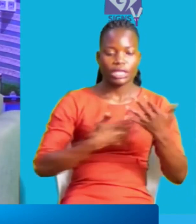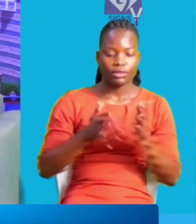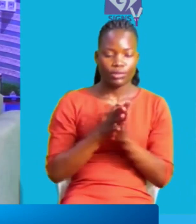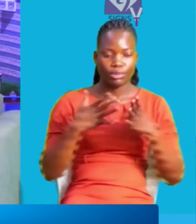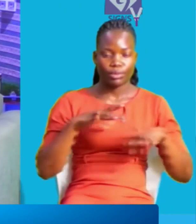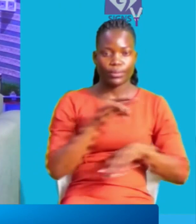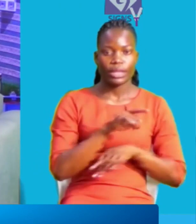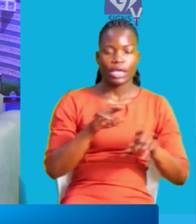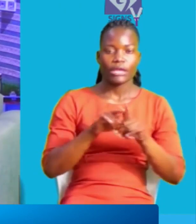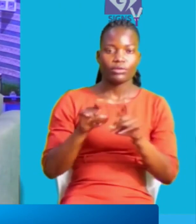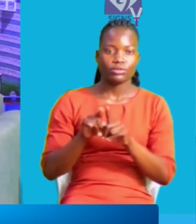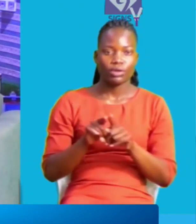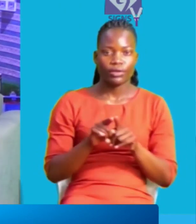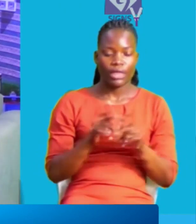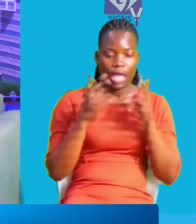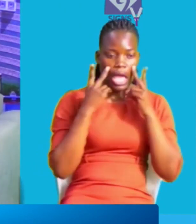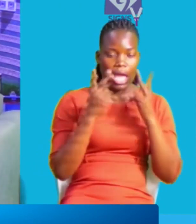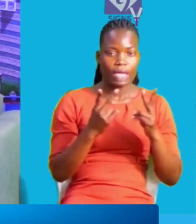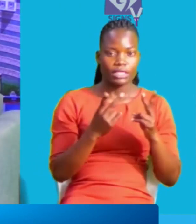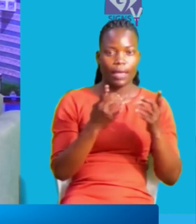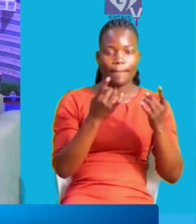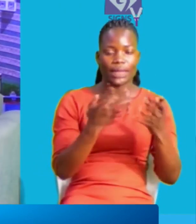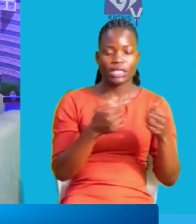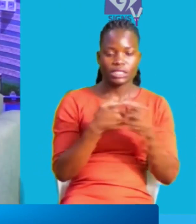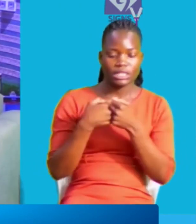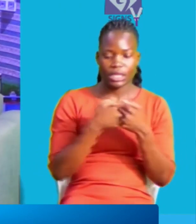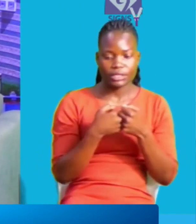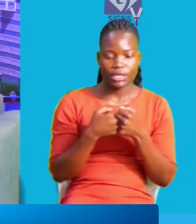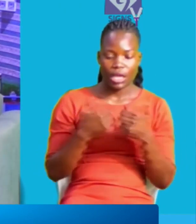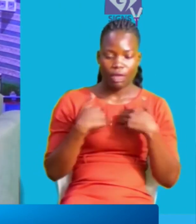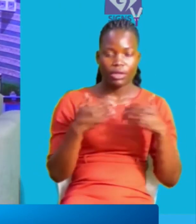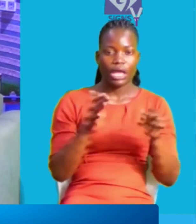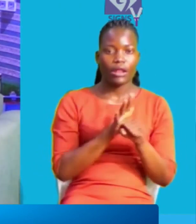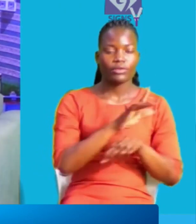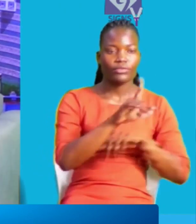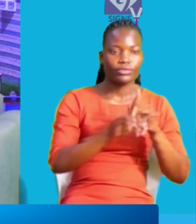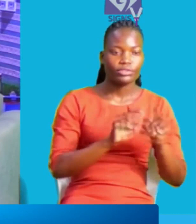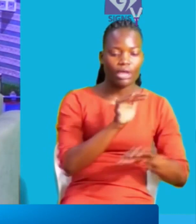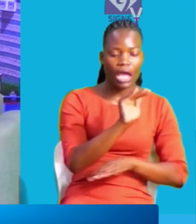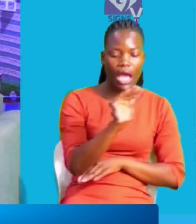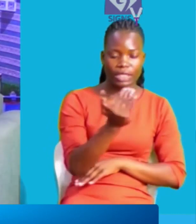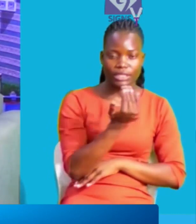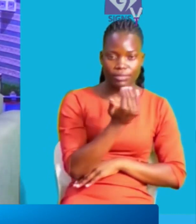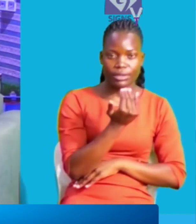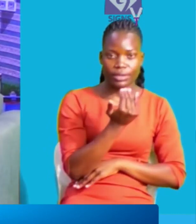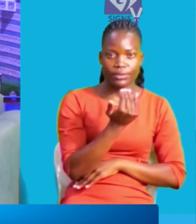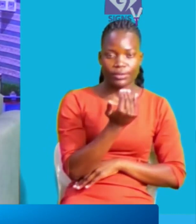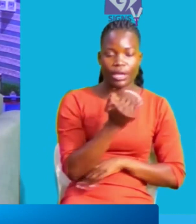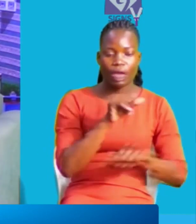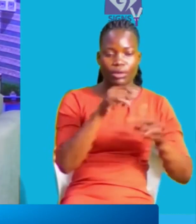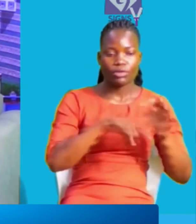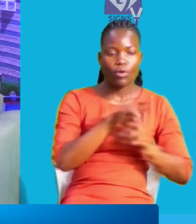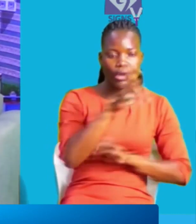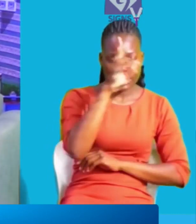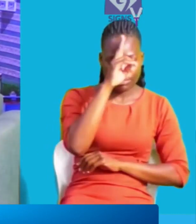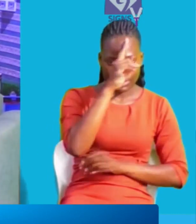we interacted with these people, and it was very. I see most of the challenges, and there were a lot of questions they were asking me